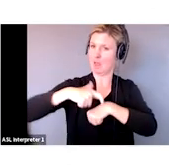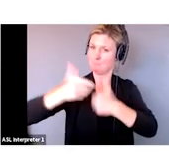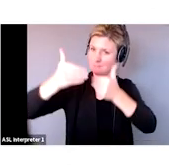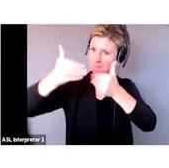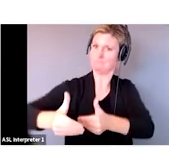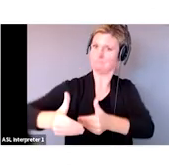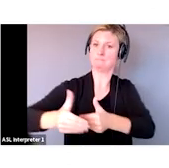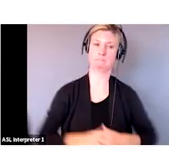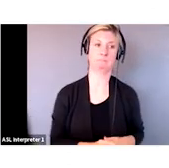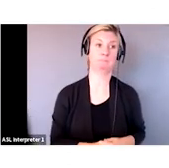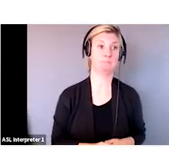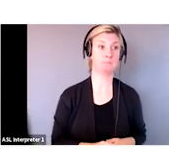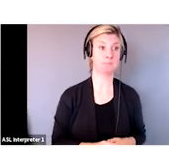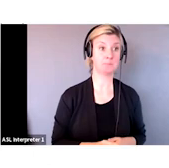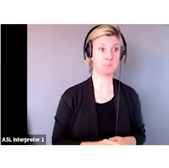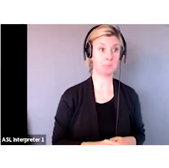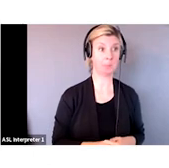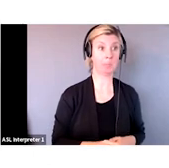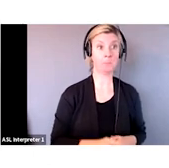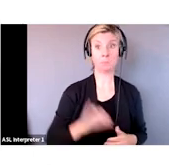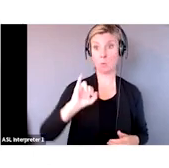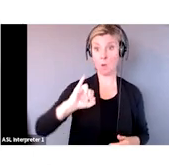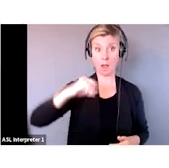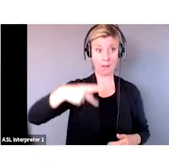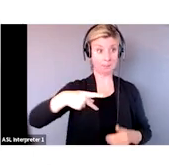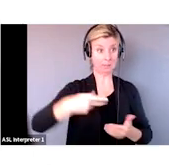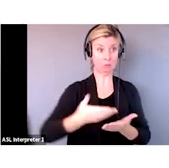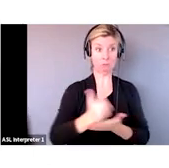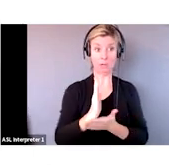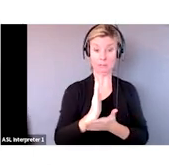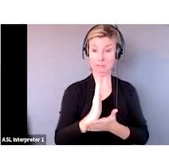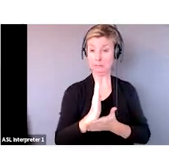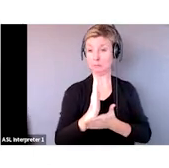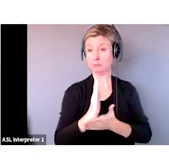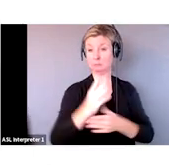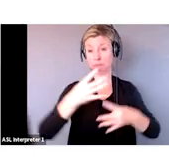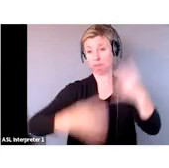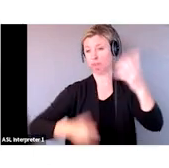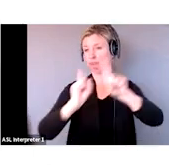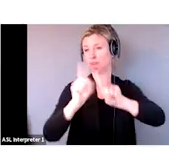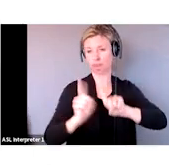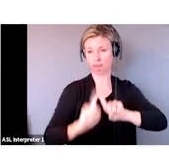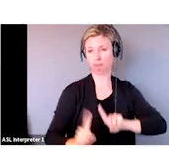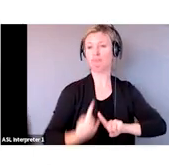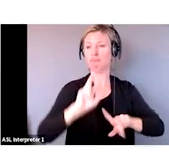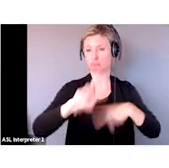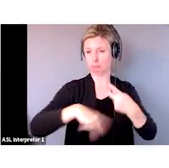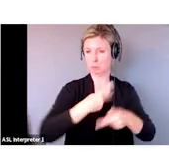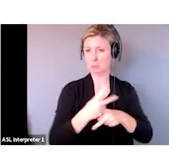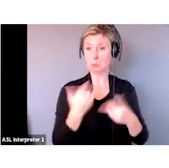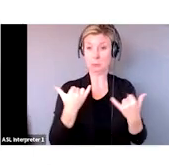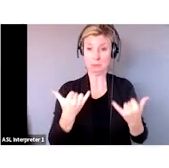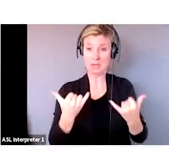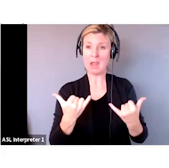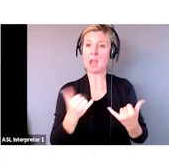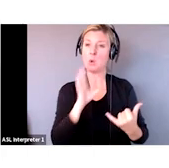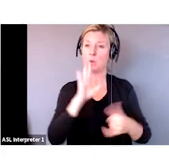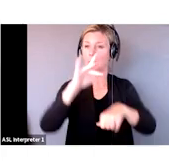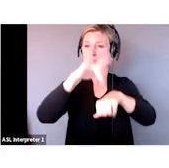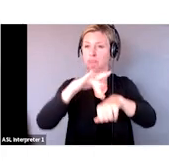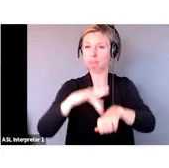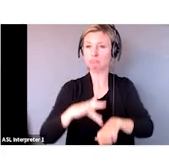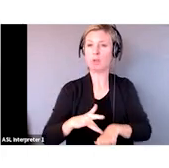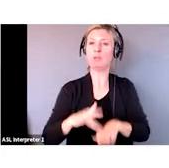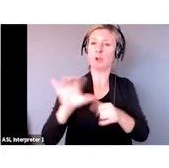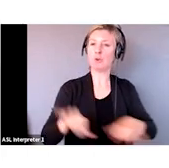intellectual property rights, there are many different kinds, and the ones that we will focus on today are the most common ones that you've probably